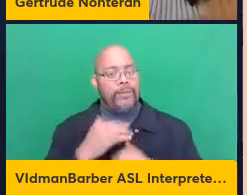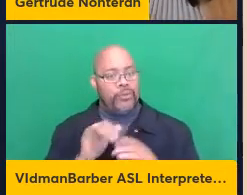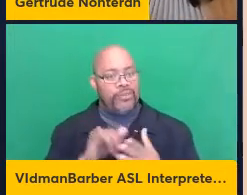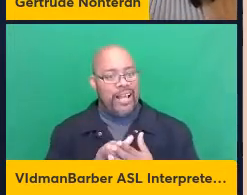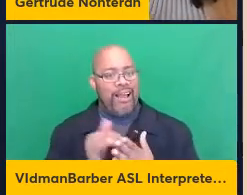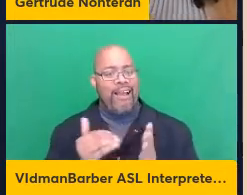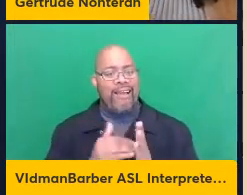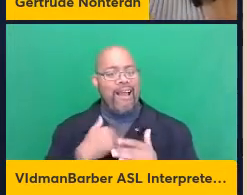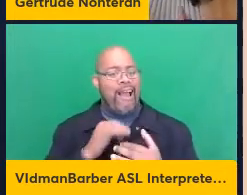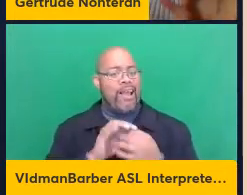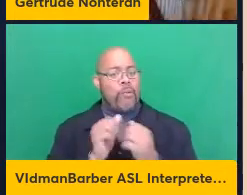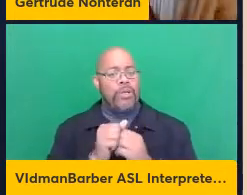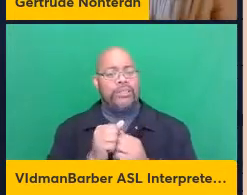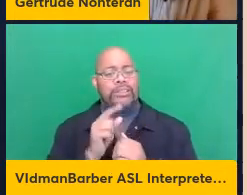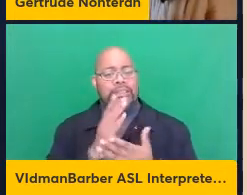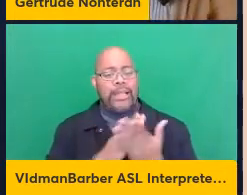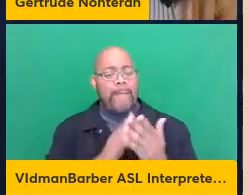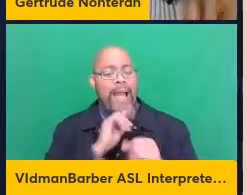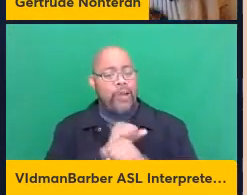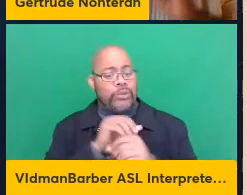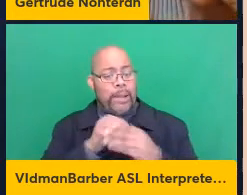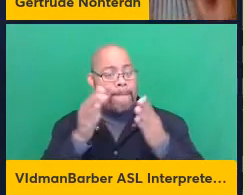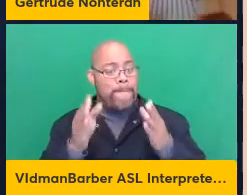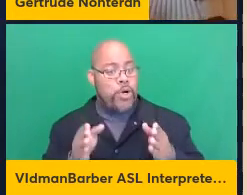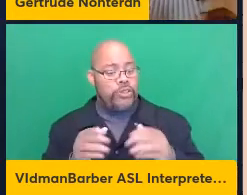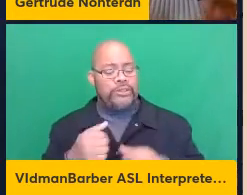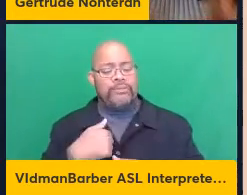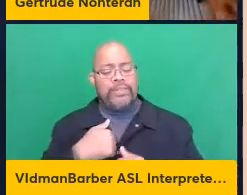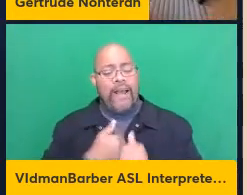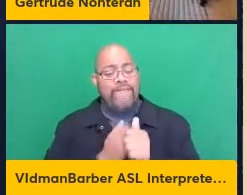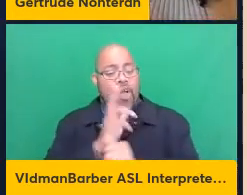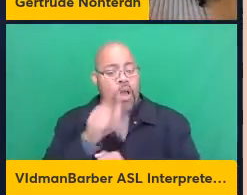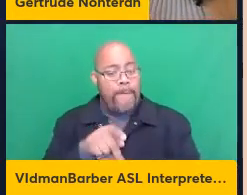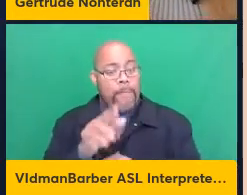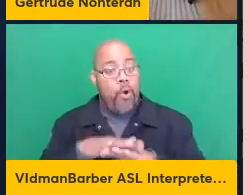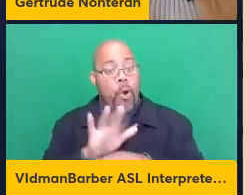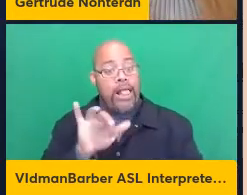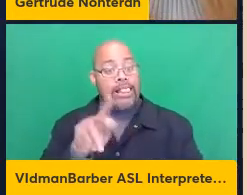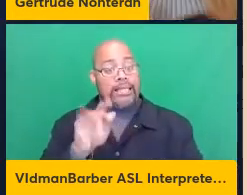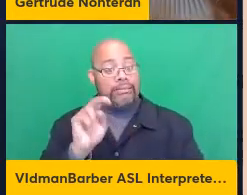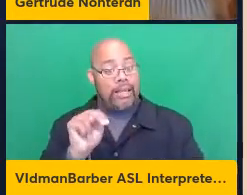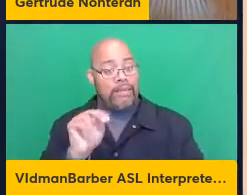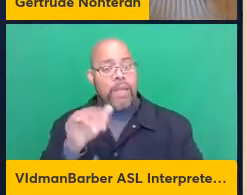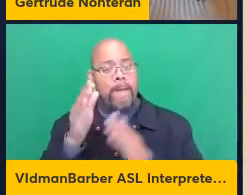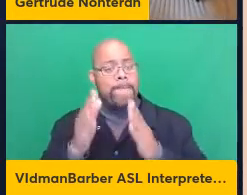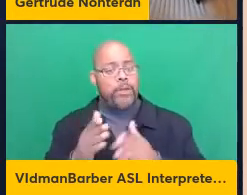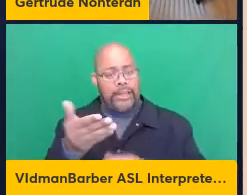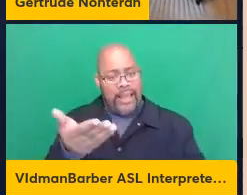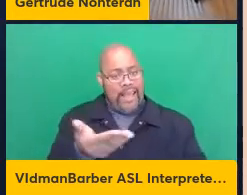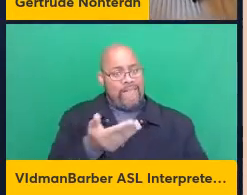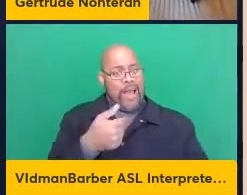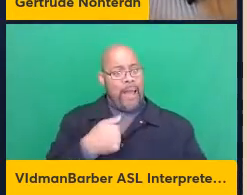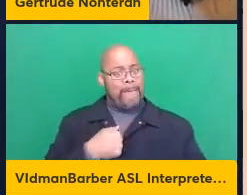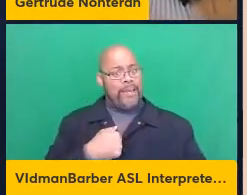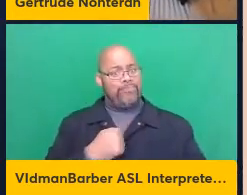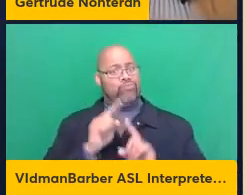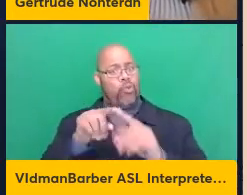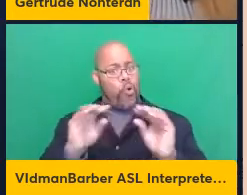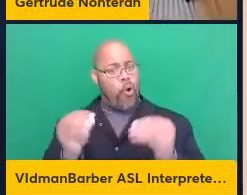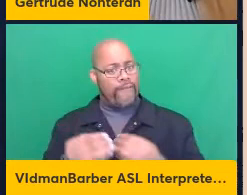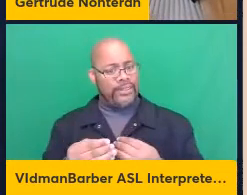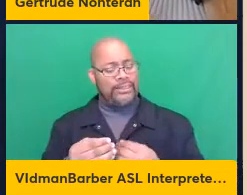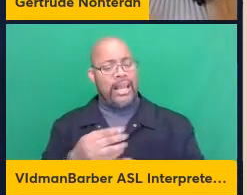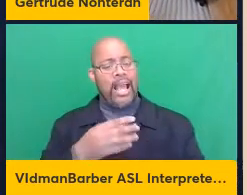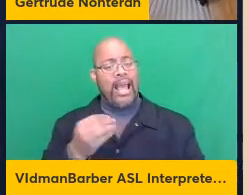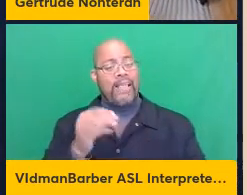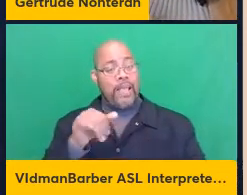I connected with somebody actually in person. I followed up on LinkedIn, and this person invited me to their office.